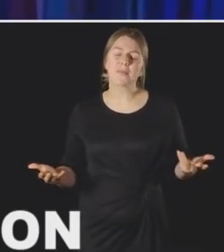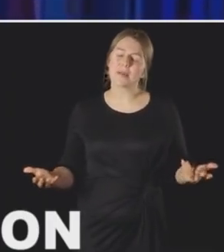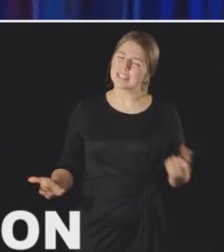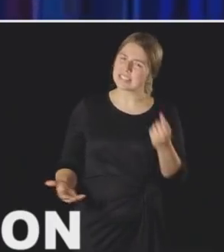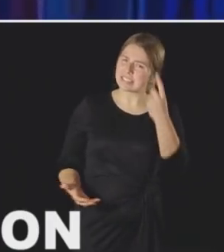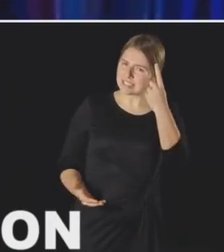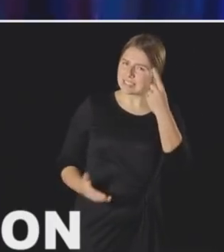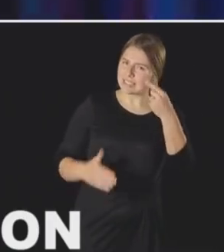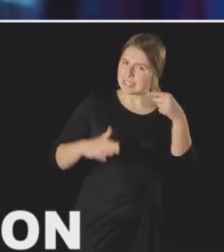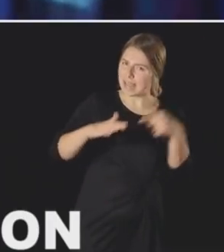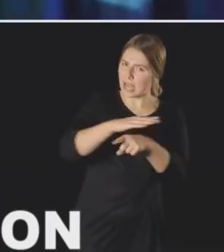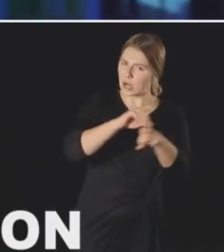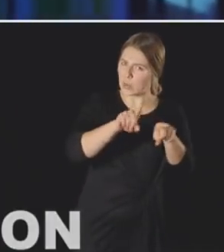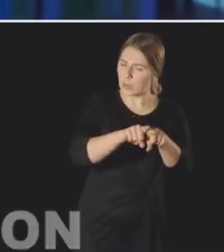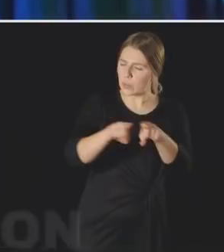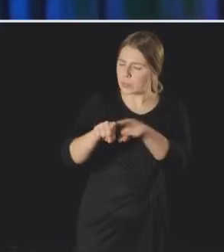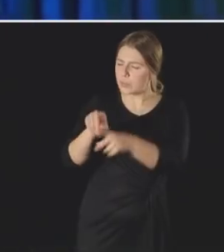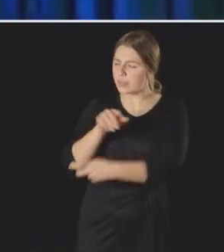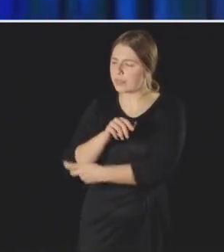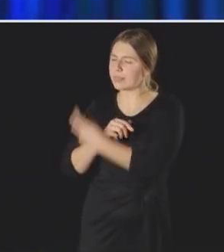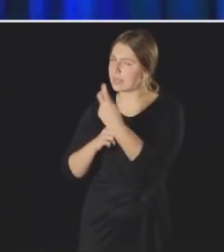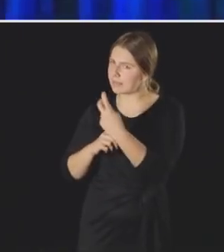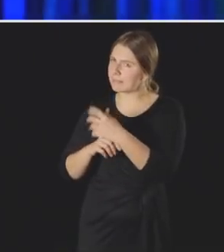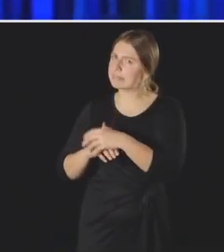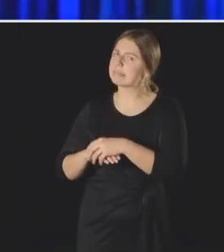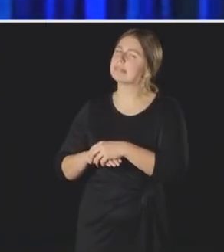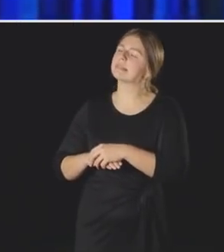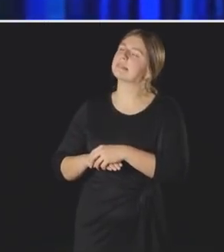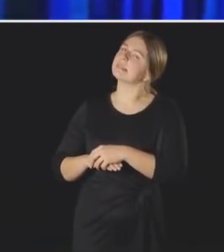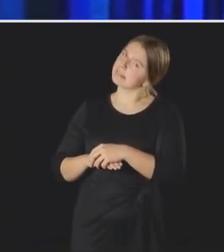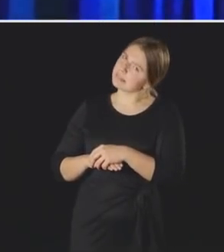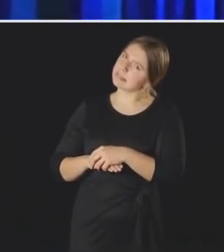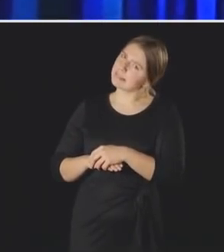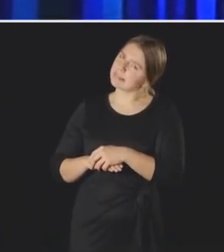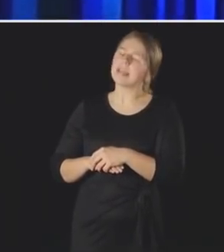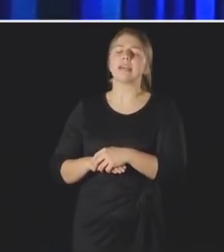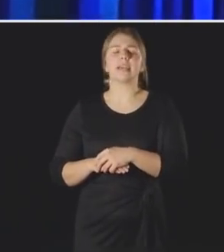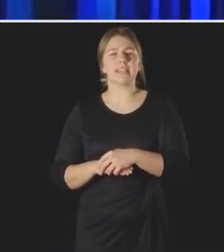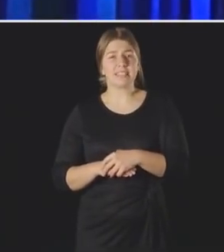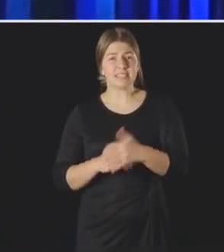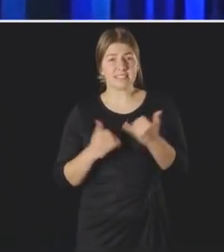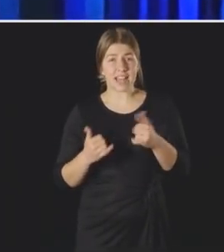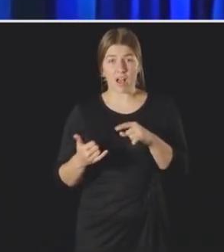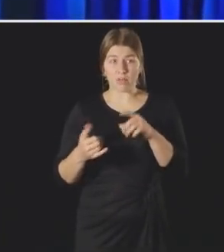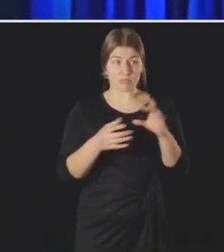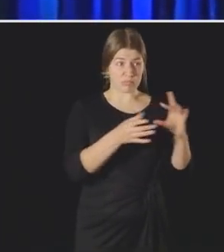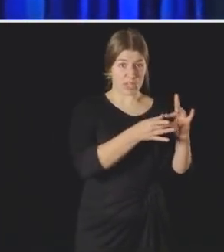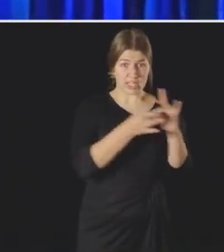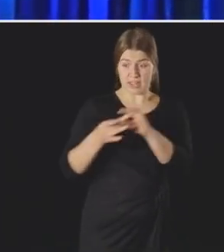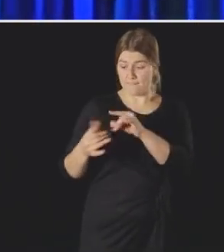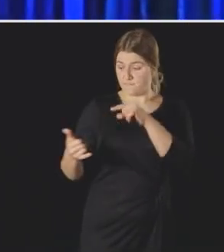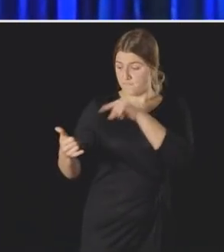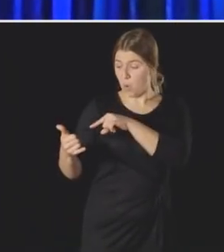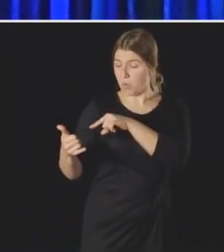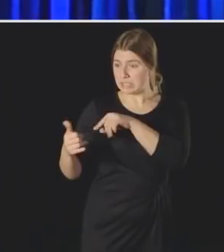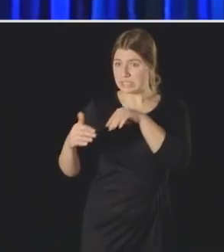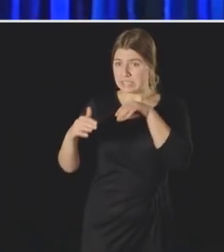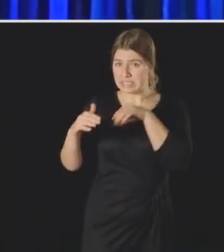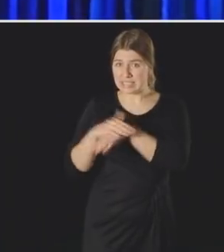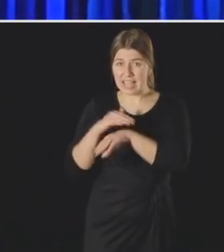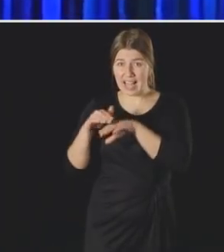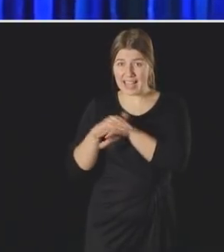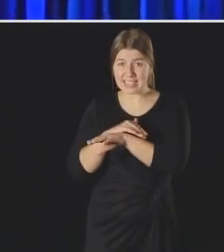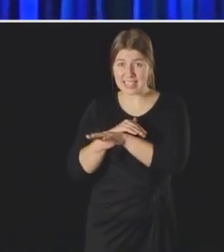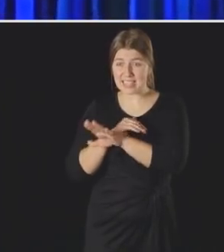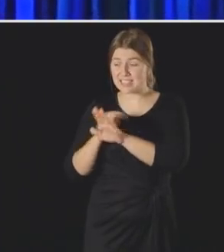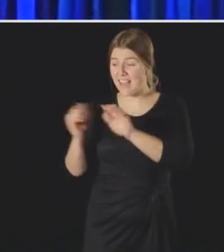much. But what if that hacker were also a thief? And they used your smartphone fridge app to